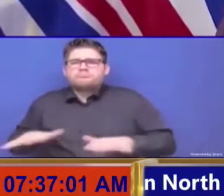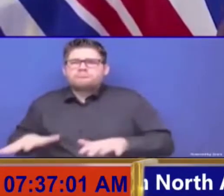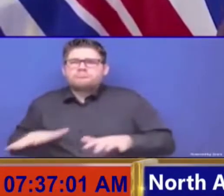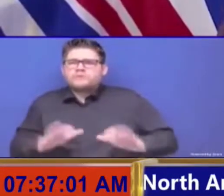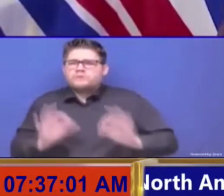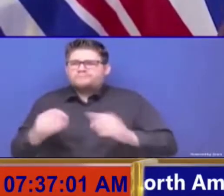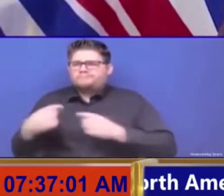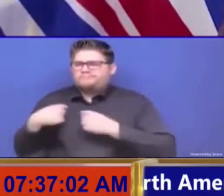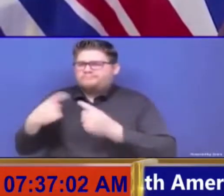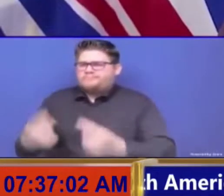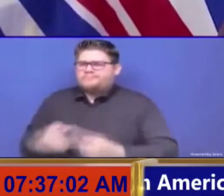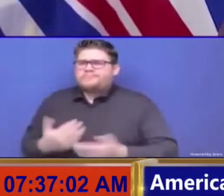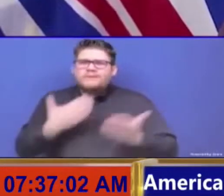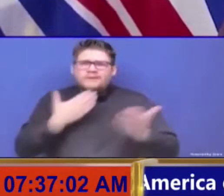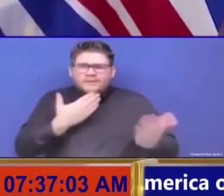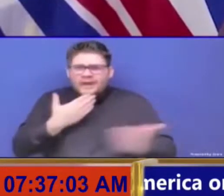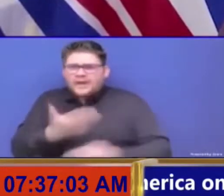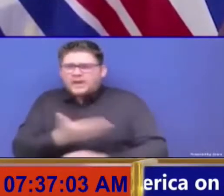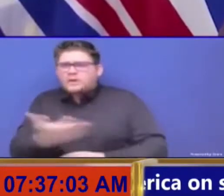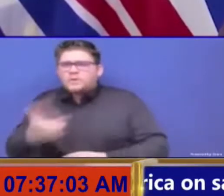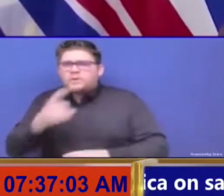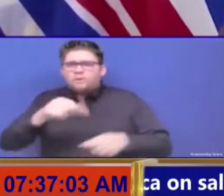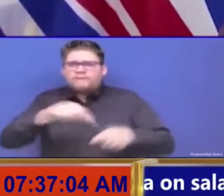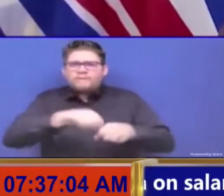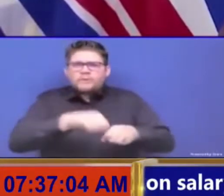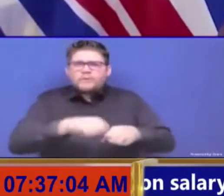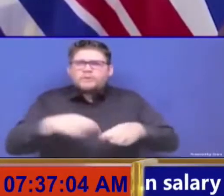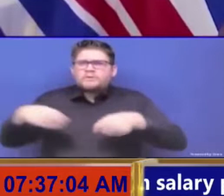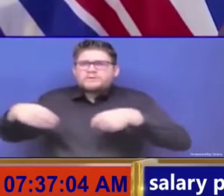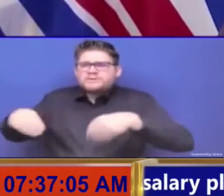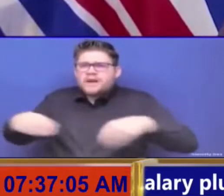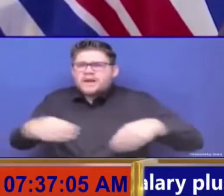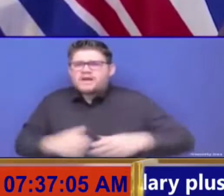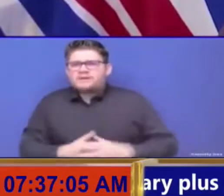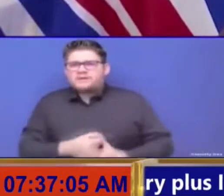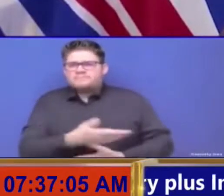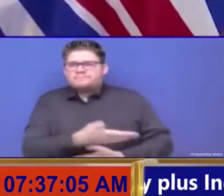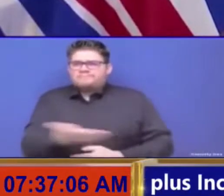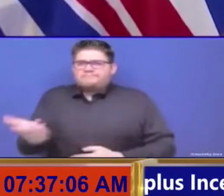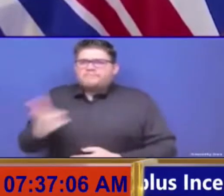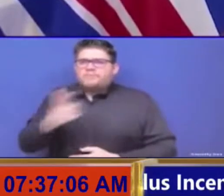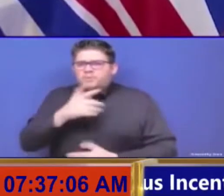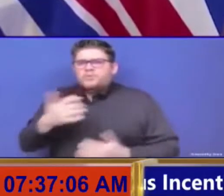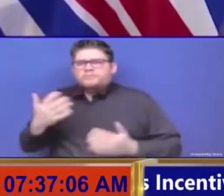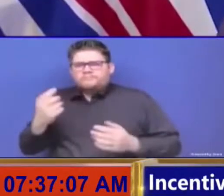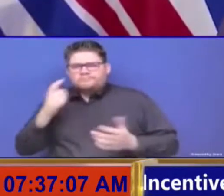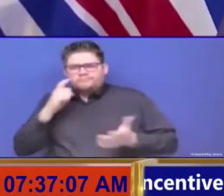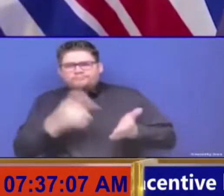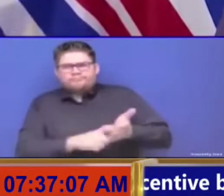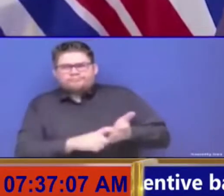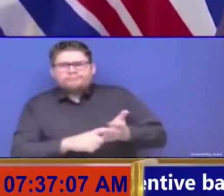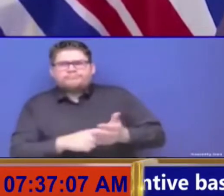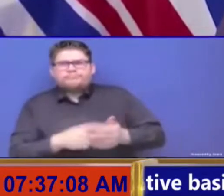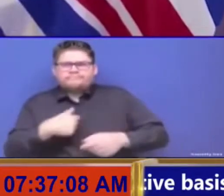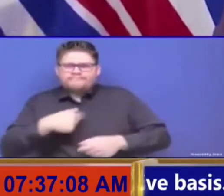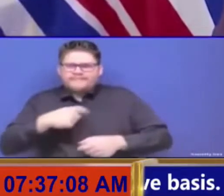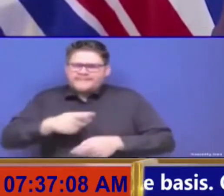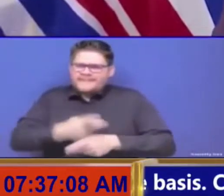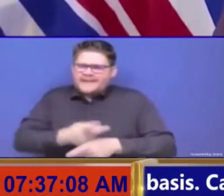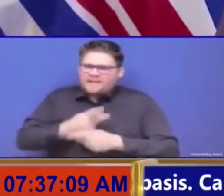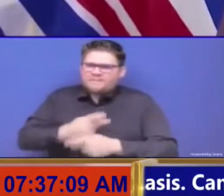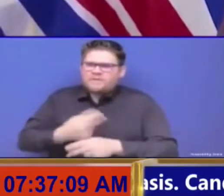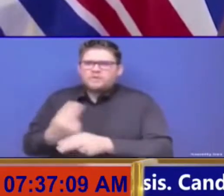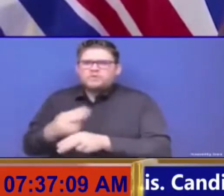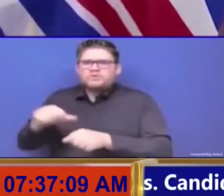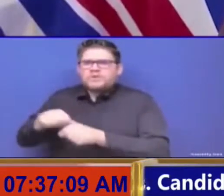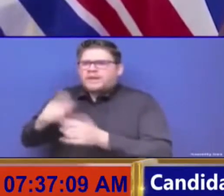gas station attendants, and everyone who continues to do their part to follow this order. Fuel has made its way into the